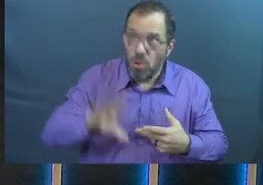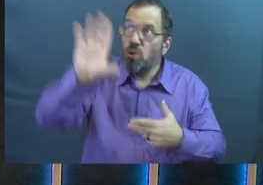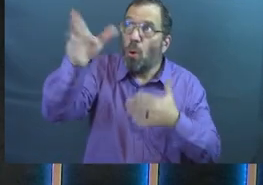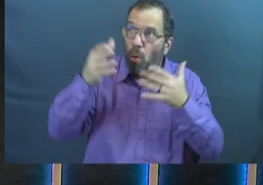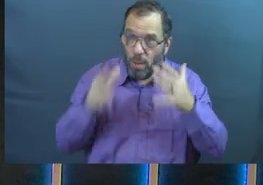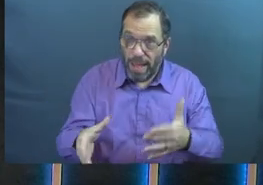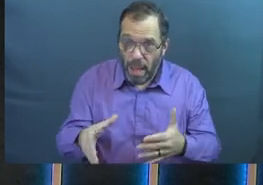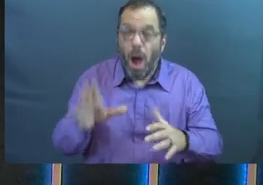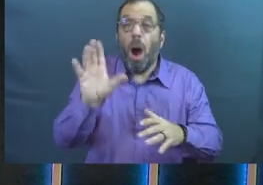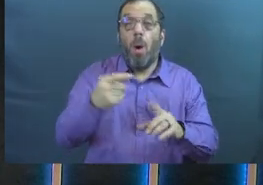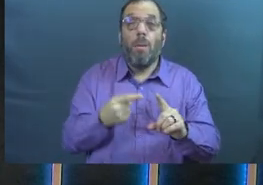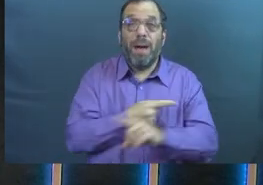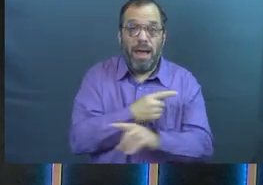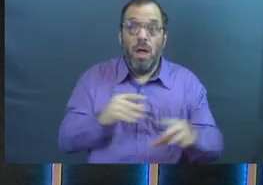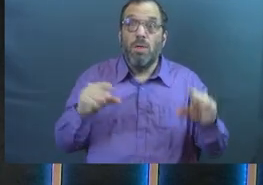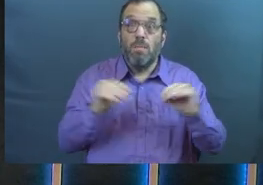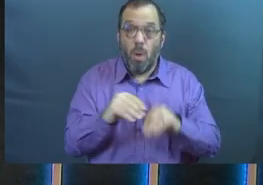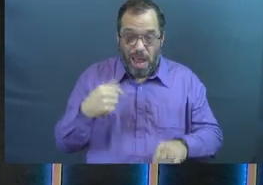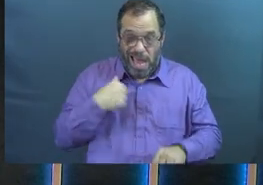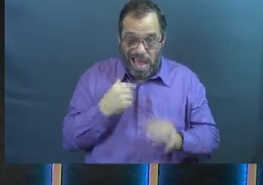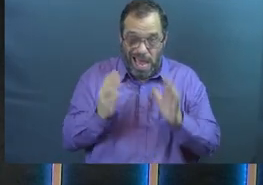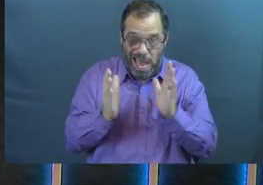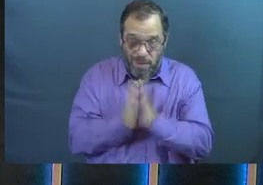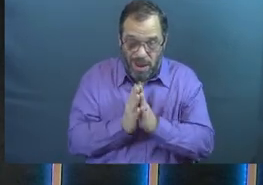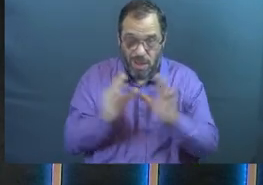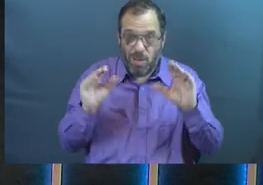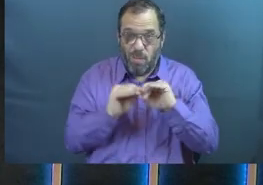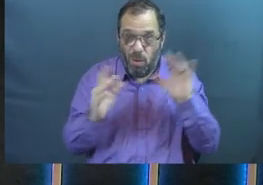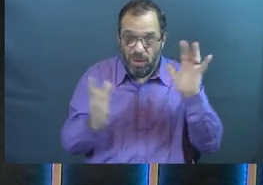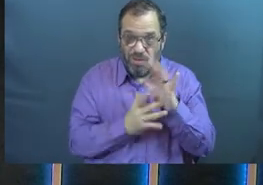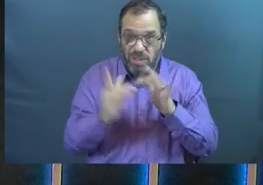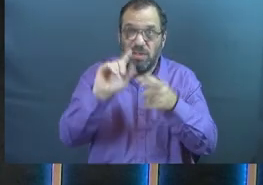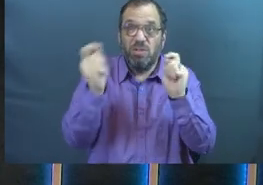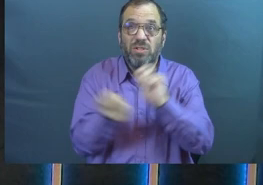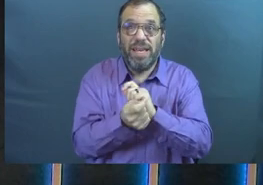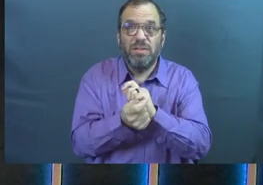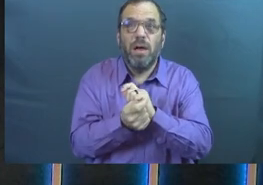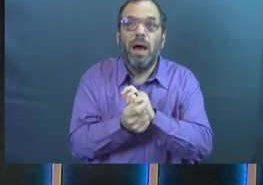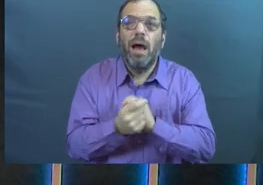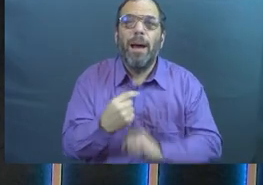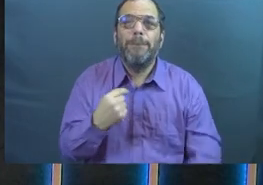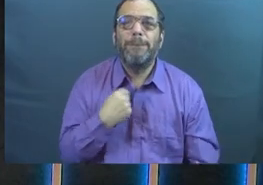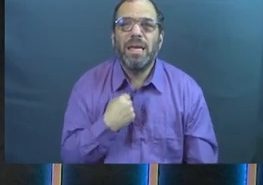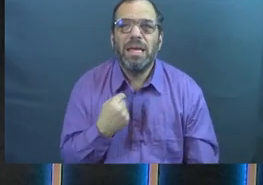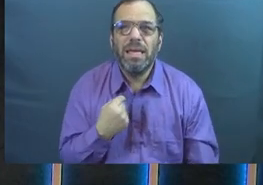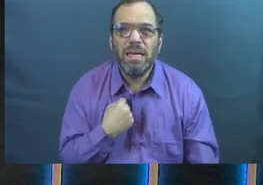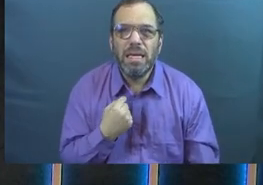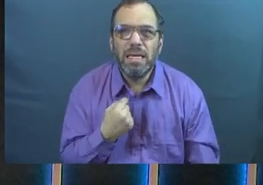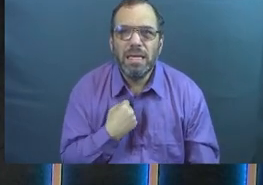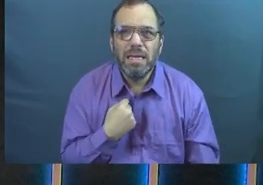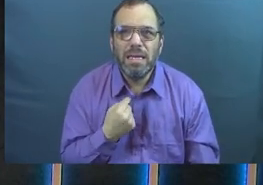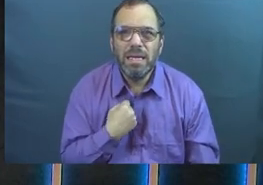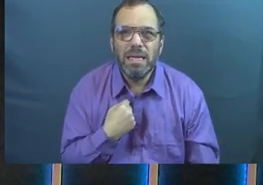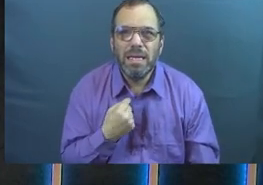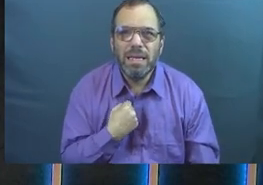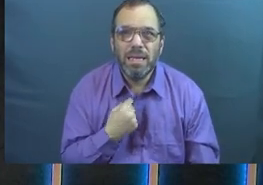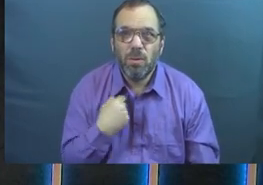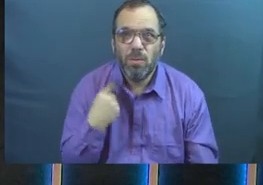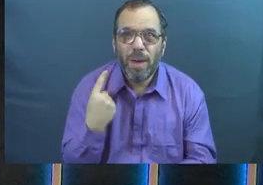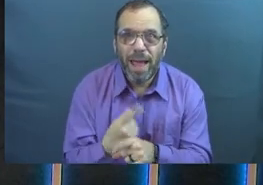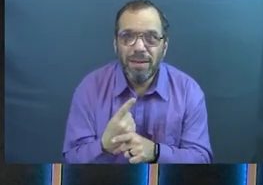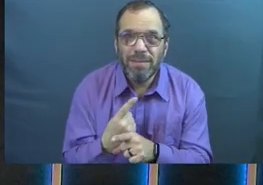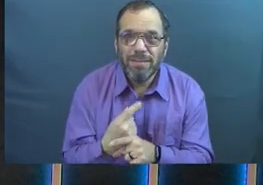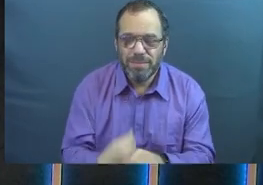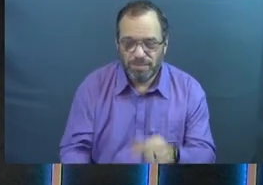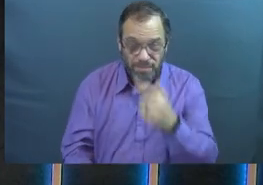way. And oh, by the way, the more I pray, the more God wants to change me. Yes, yes. And he does, right?